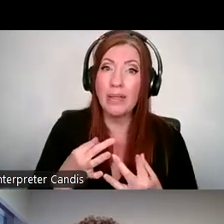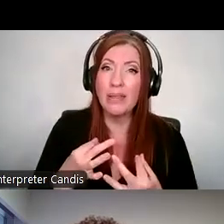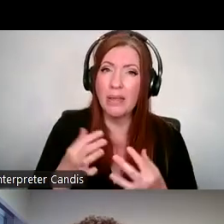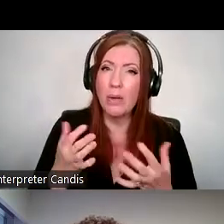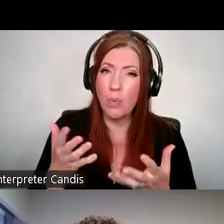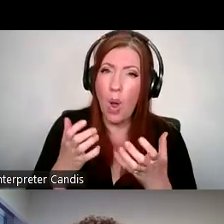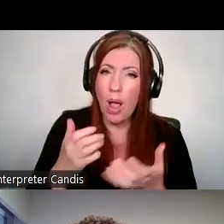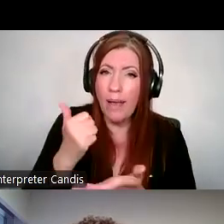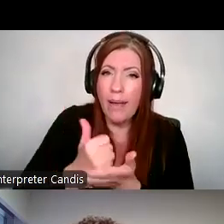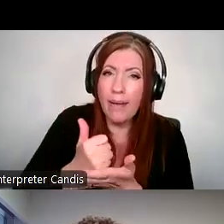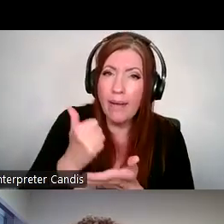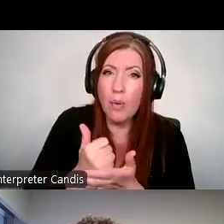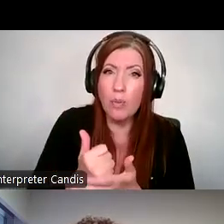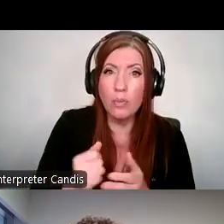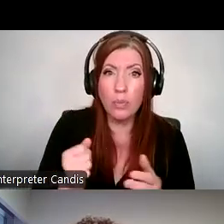with